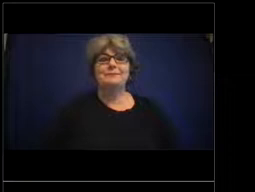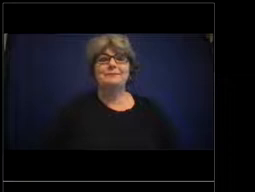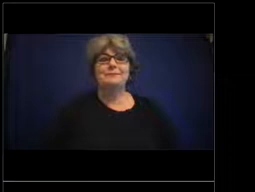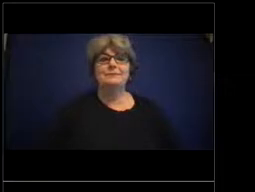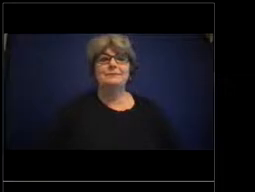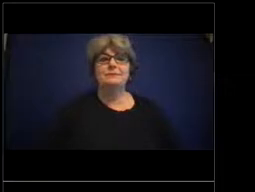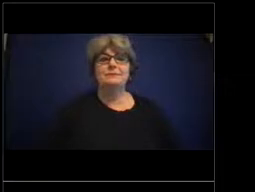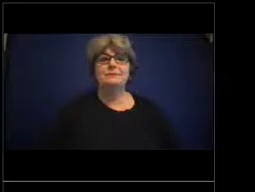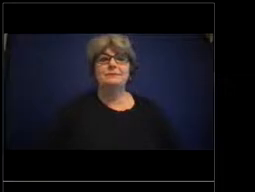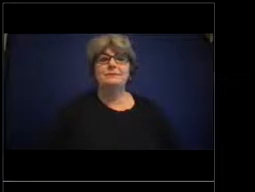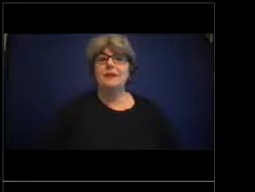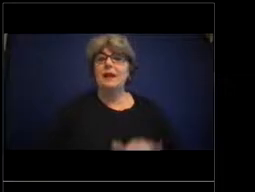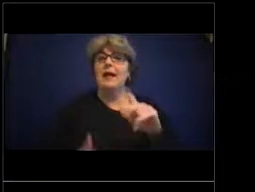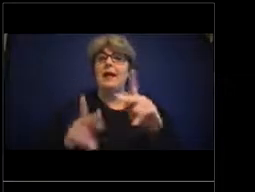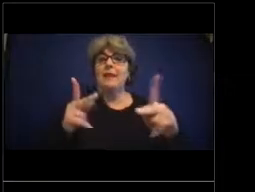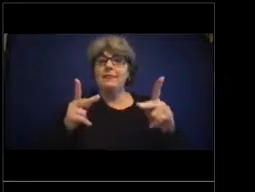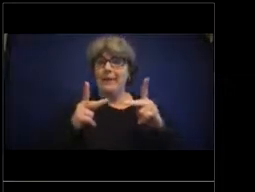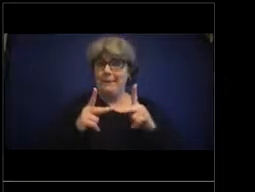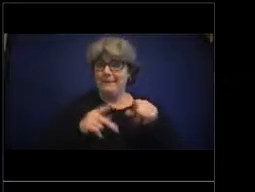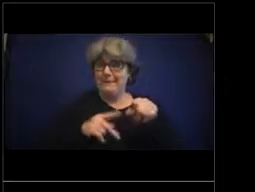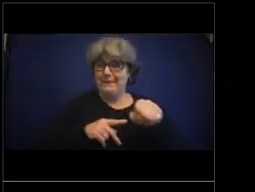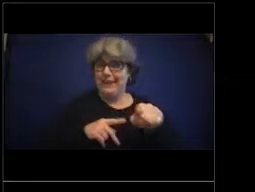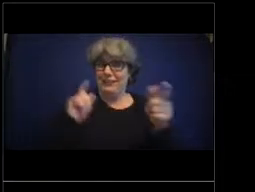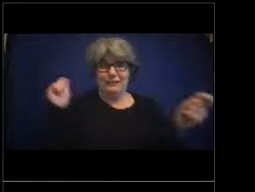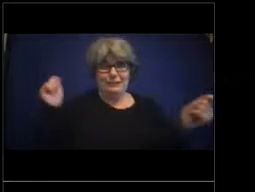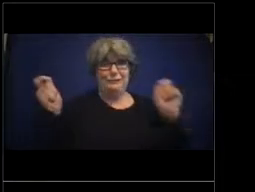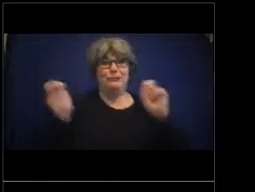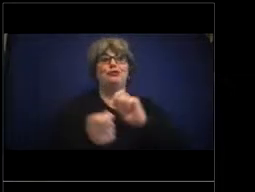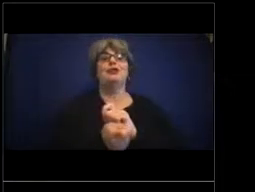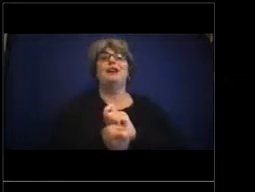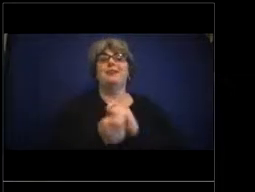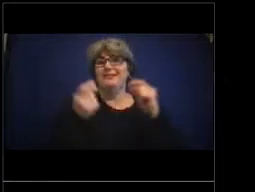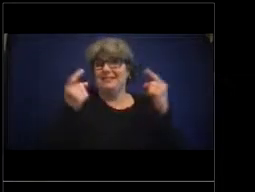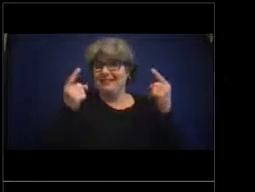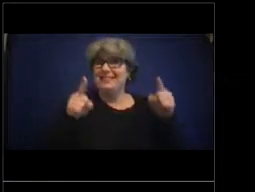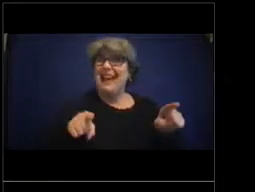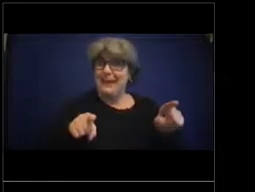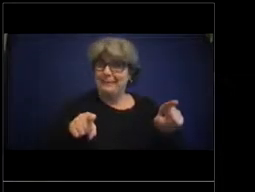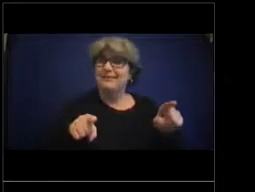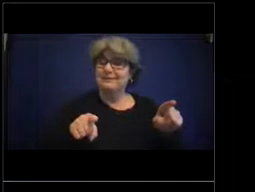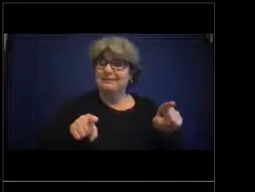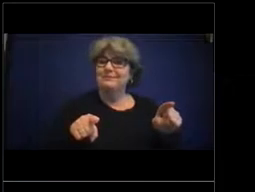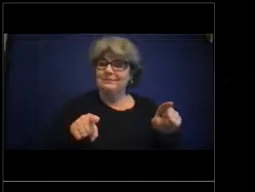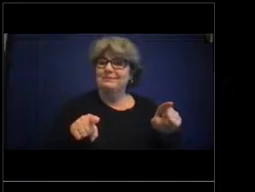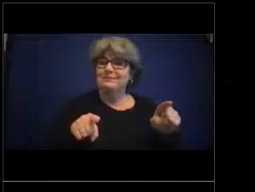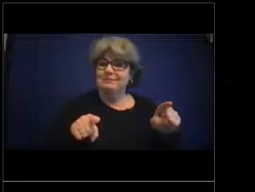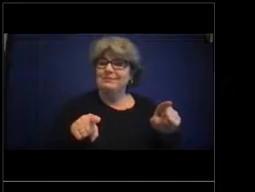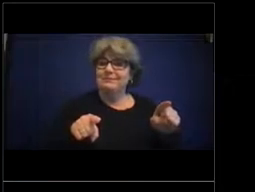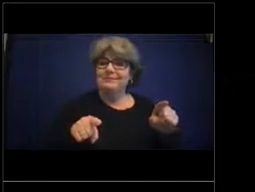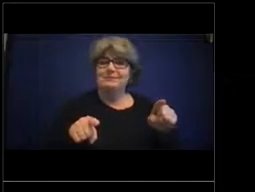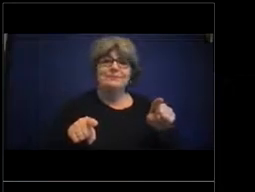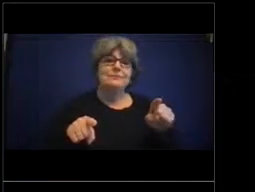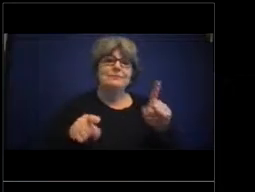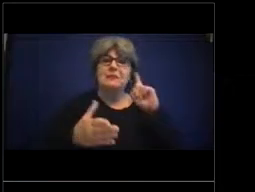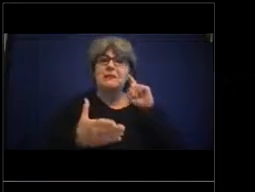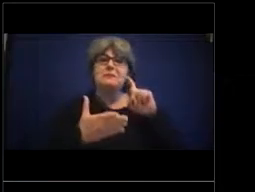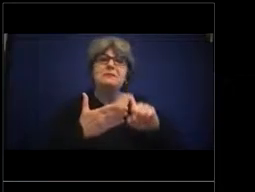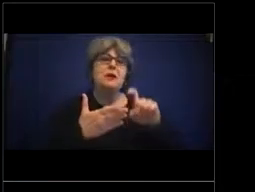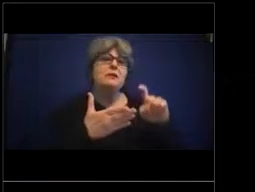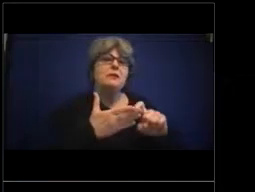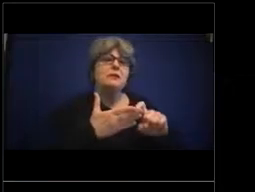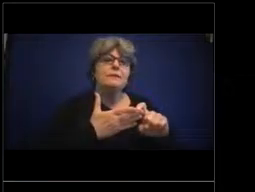has experienced some extreme change that has happened. Let's just pick out a couple of things here.